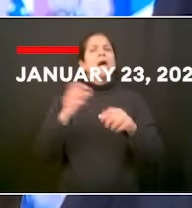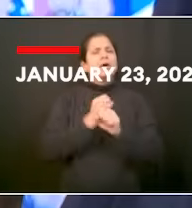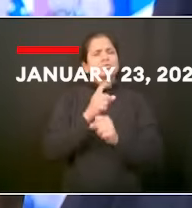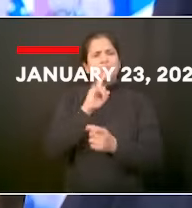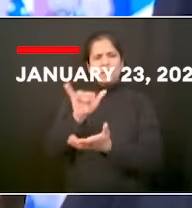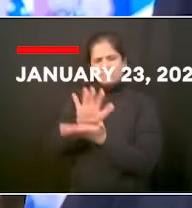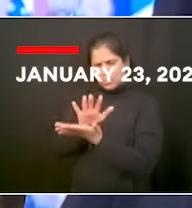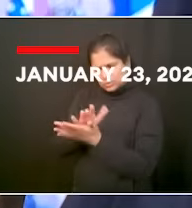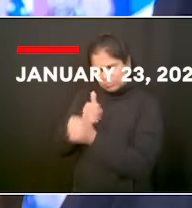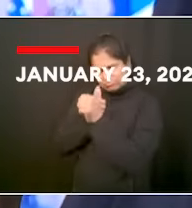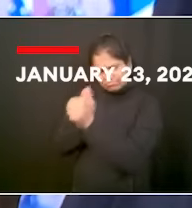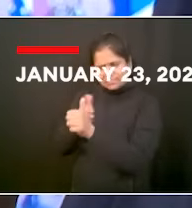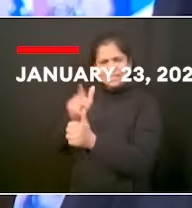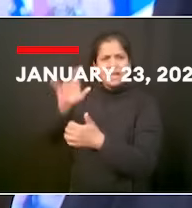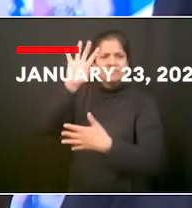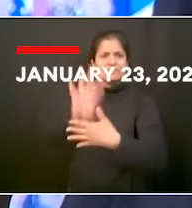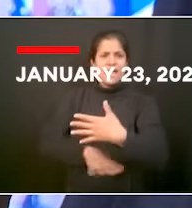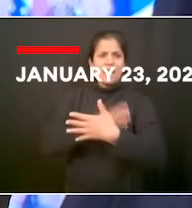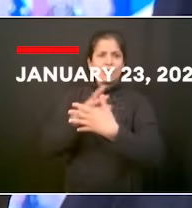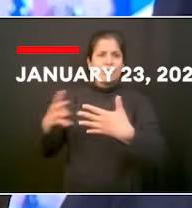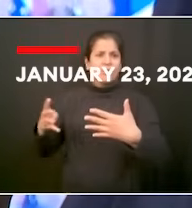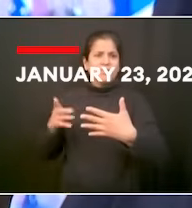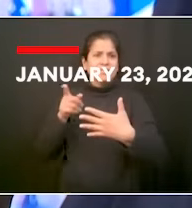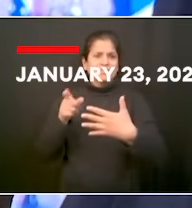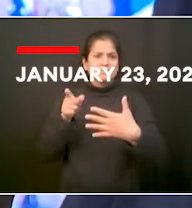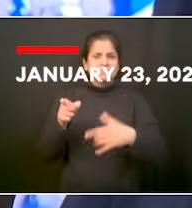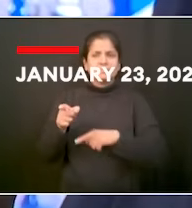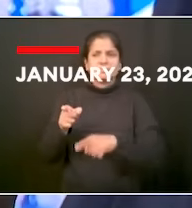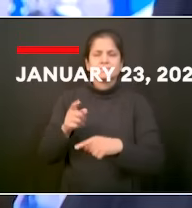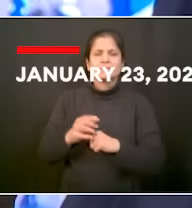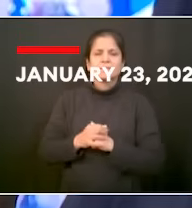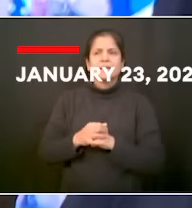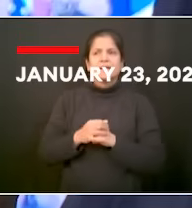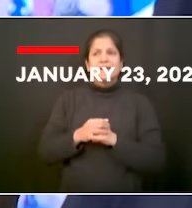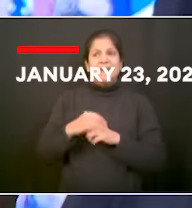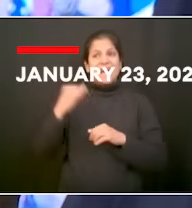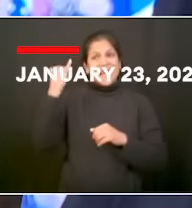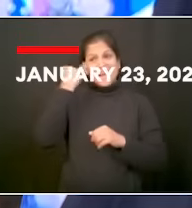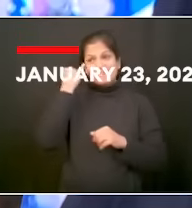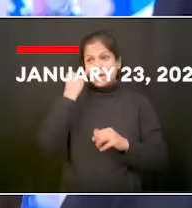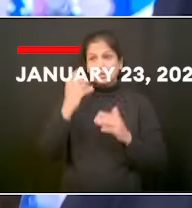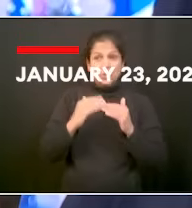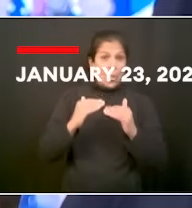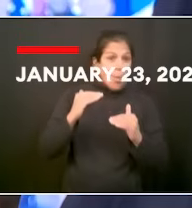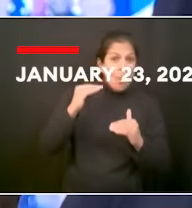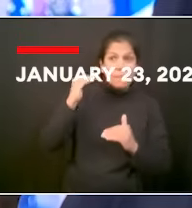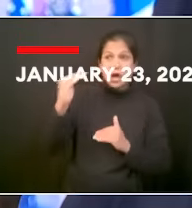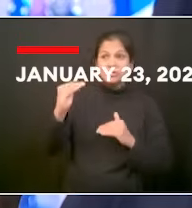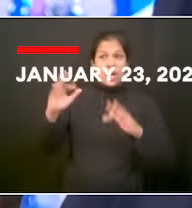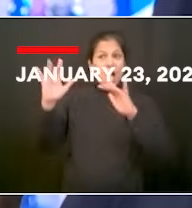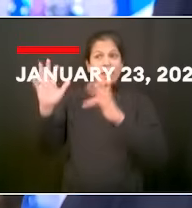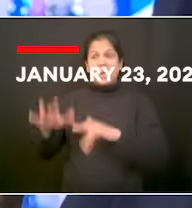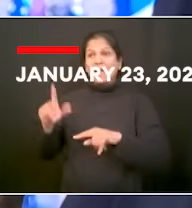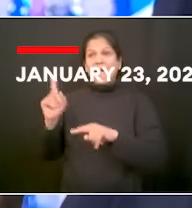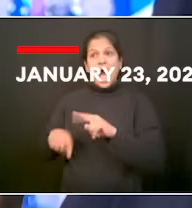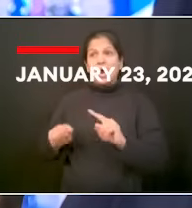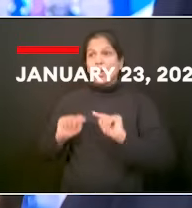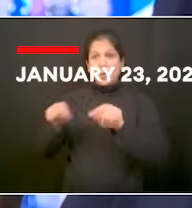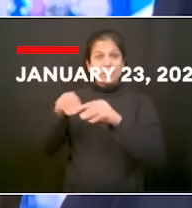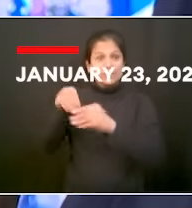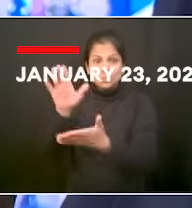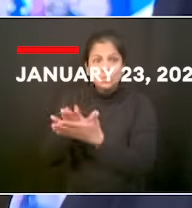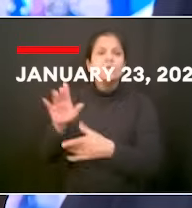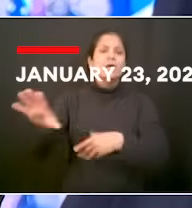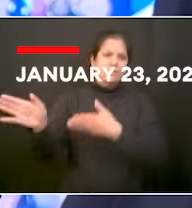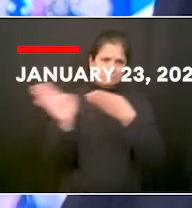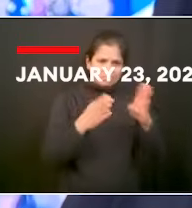day. So if it is too much snow to call for students and educators to come to school, that's what also pushes us to require